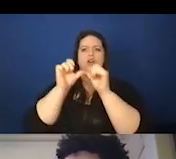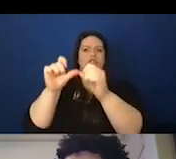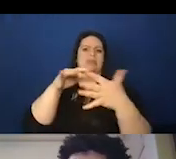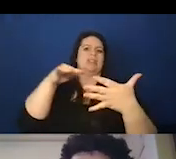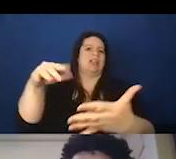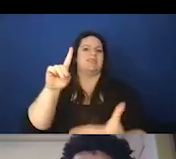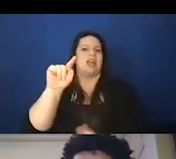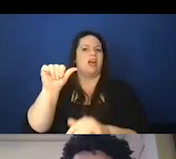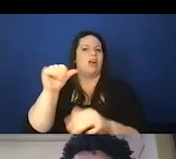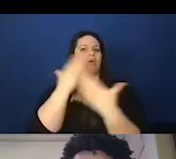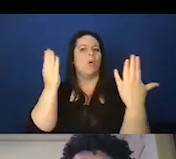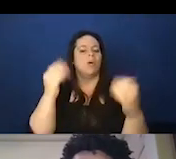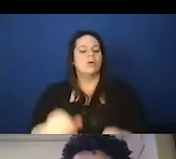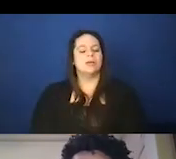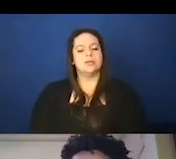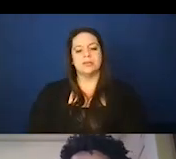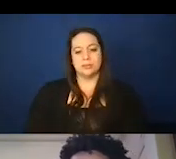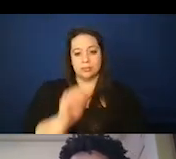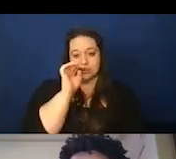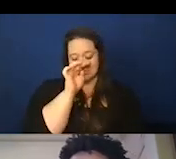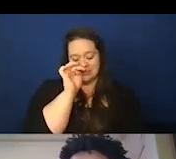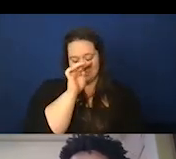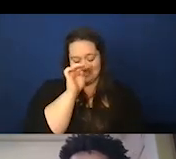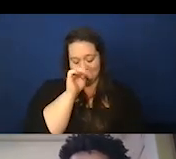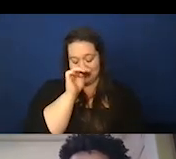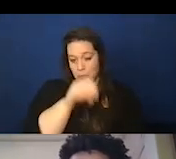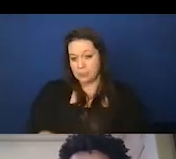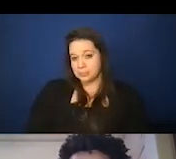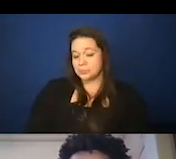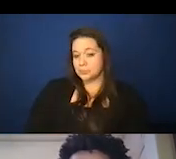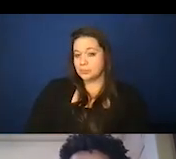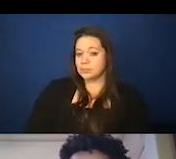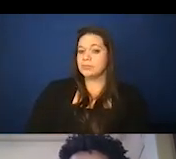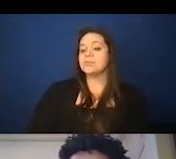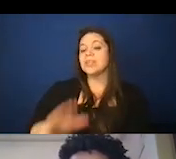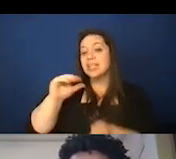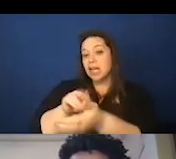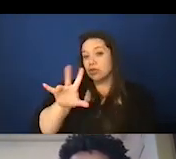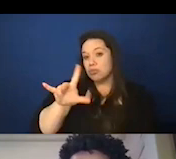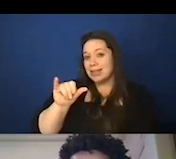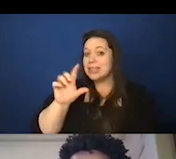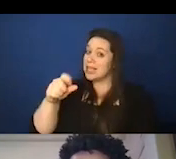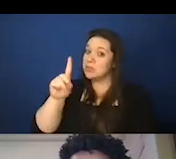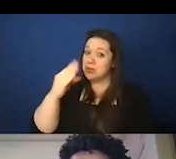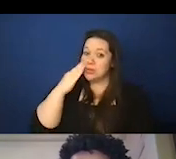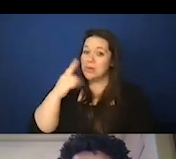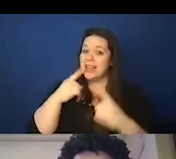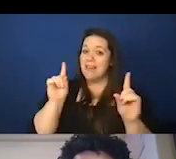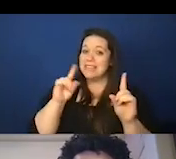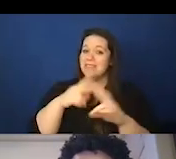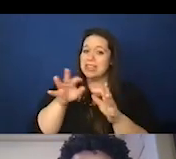data? Well, yeah, we do know that efficacy is very simple. So in the case of Pfizer